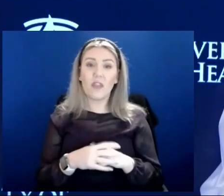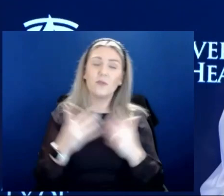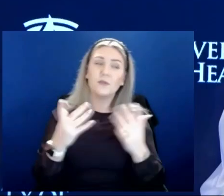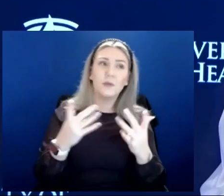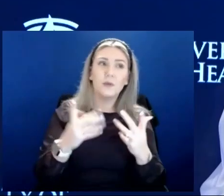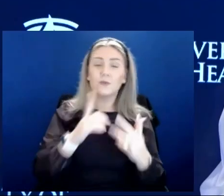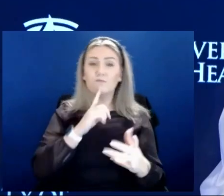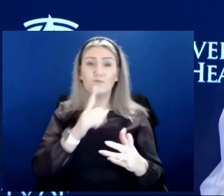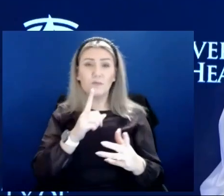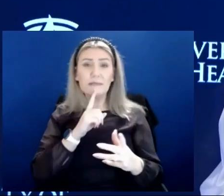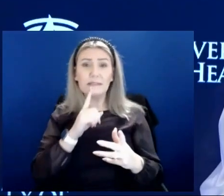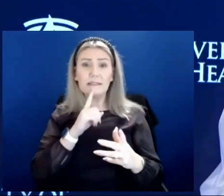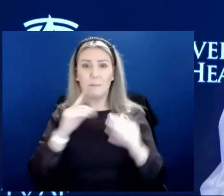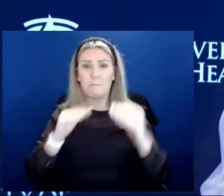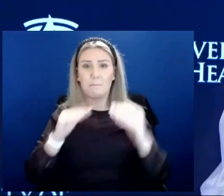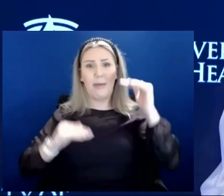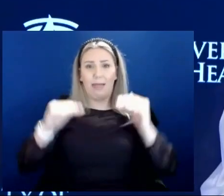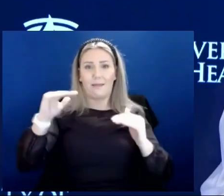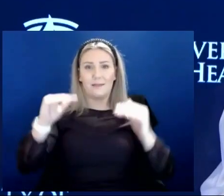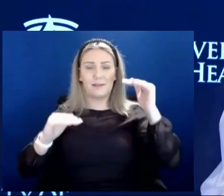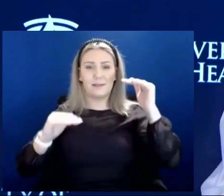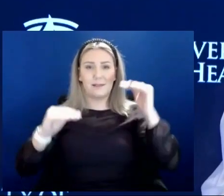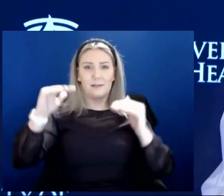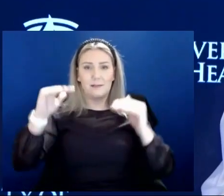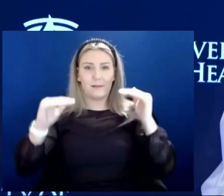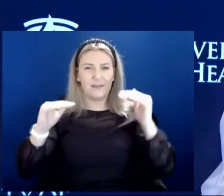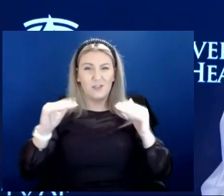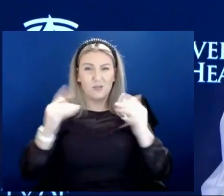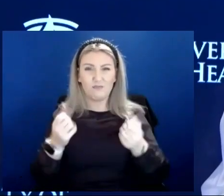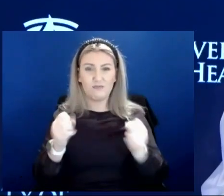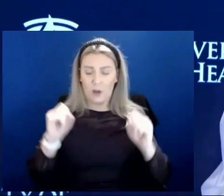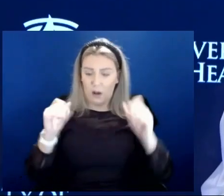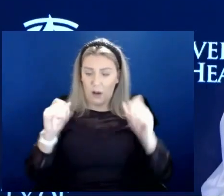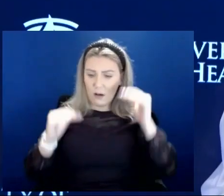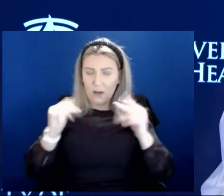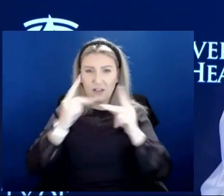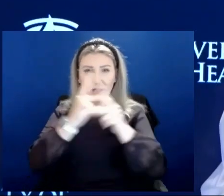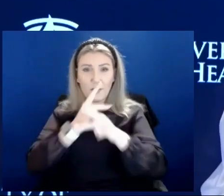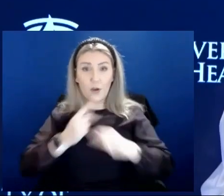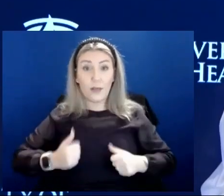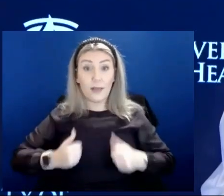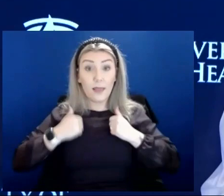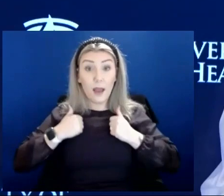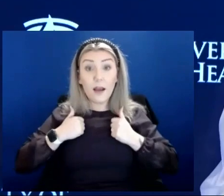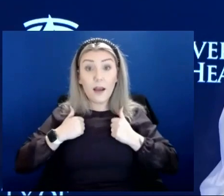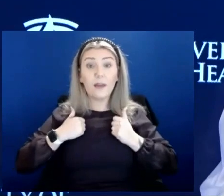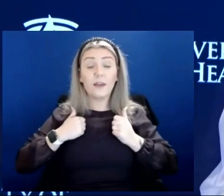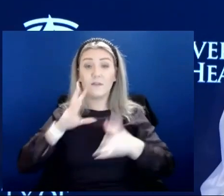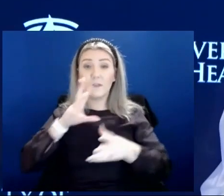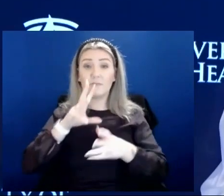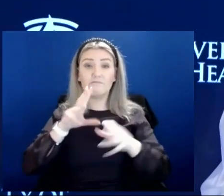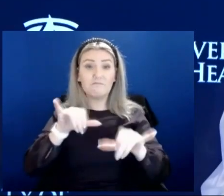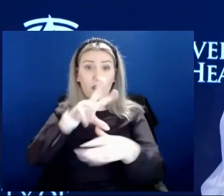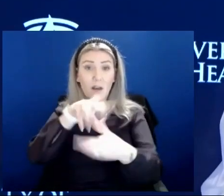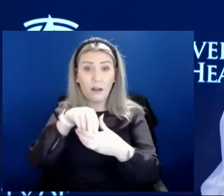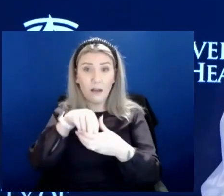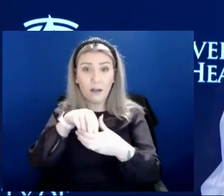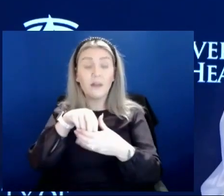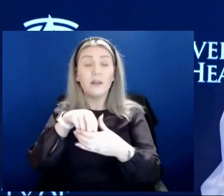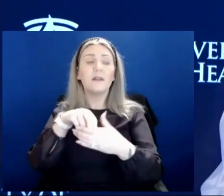about balance. And so trying to balance life and stay engaged in